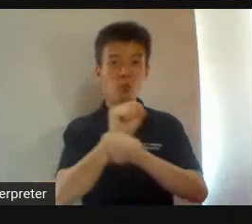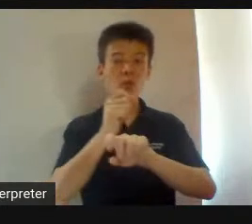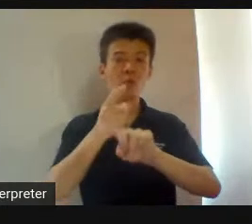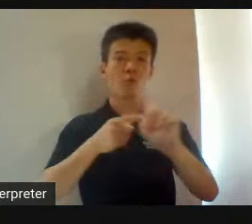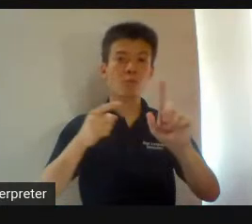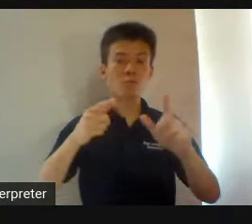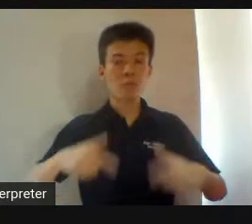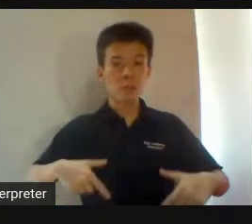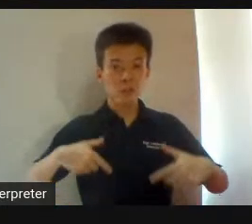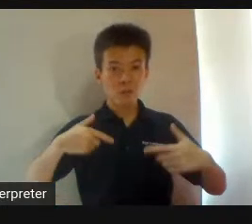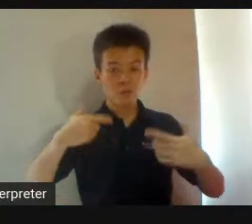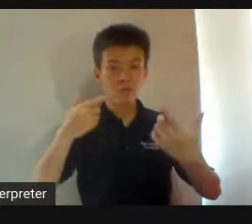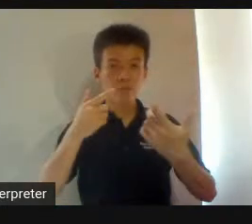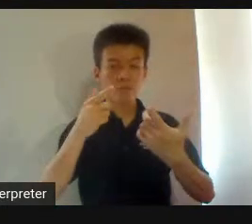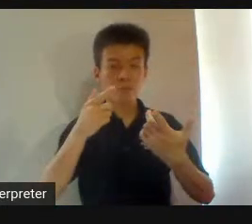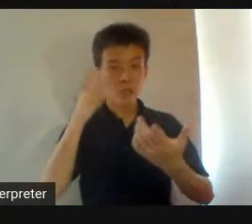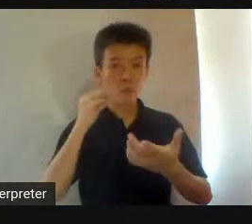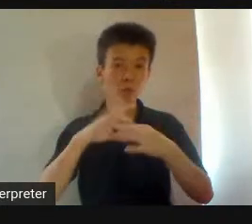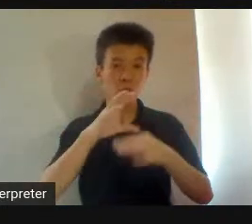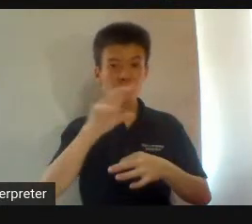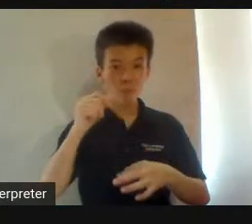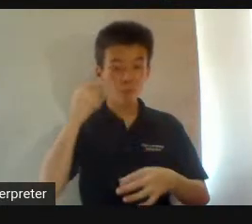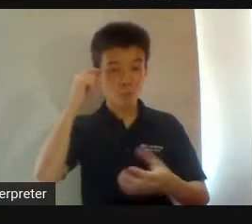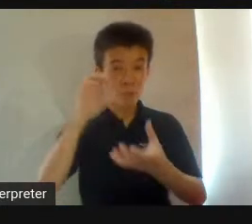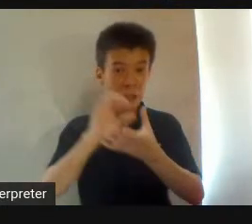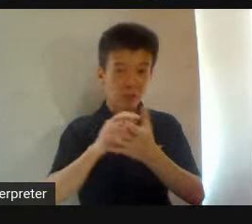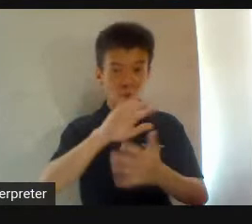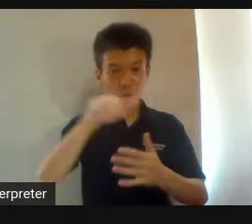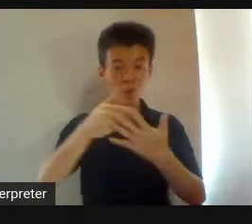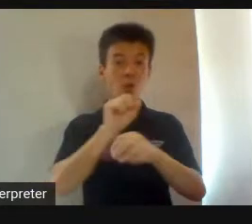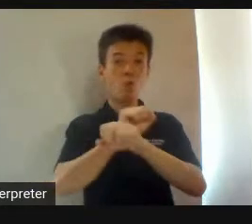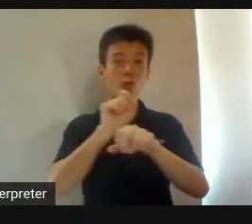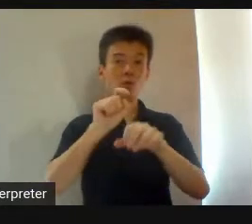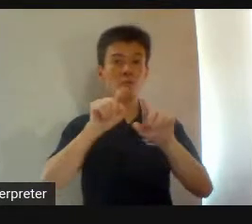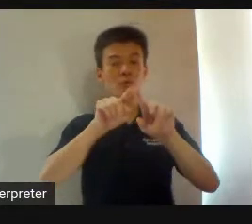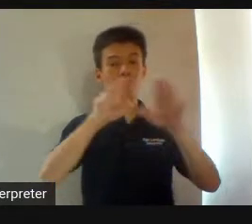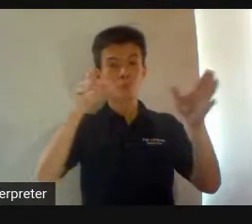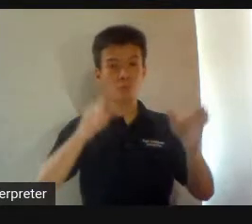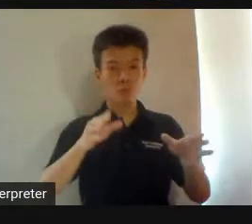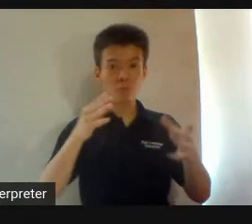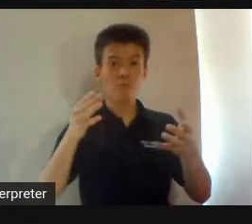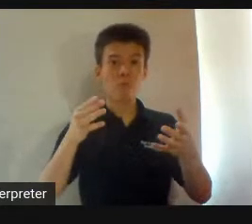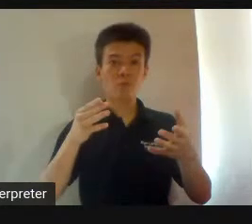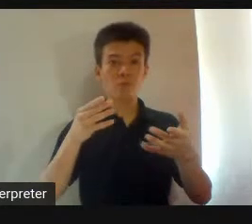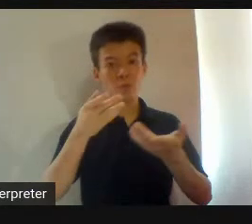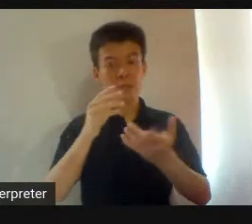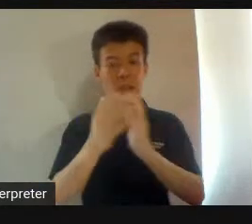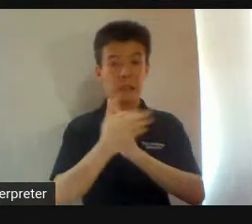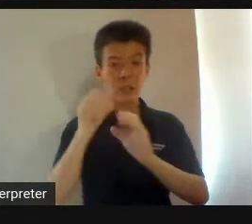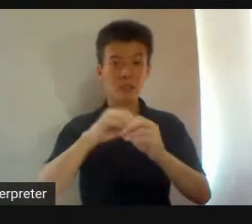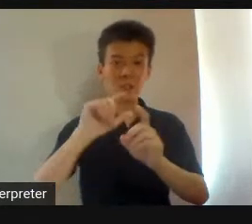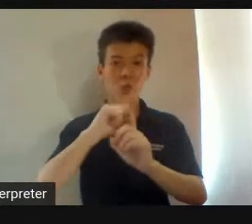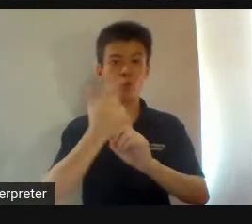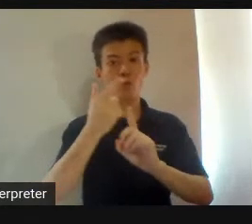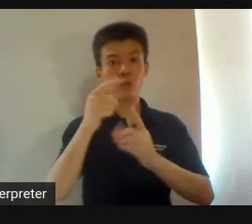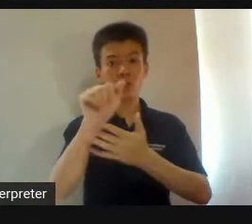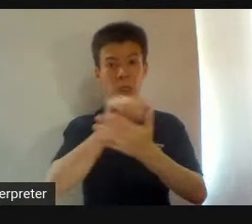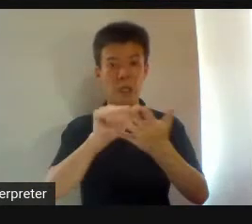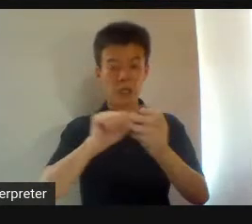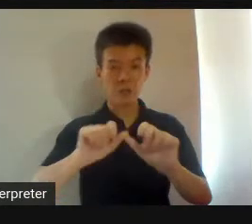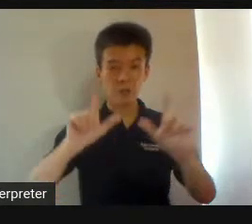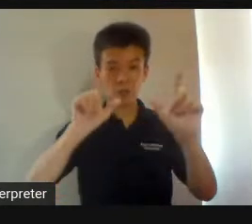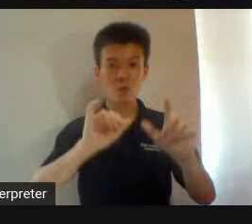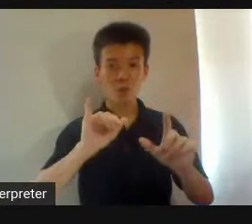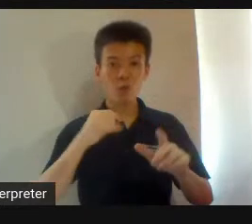lived experience of disability. We believe that all our work should platform the atypical talents in the local art scene. And